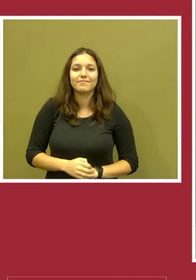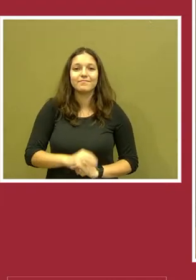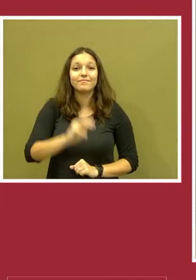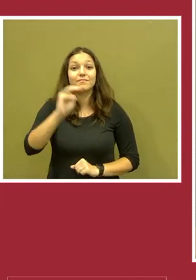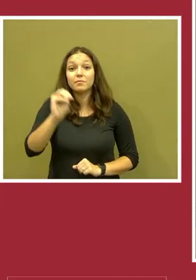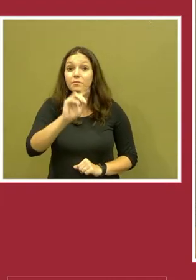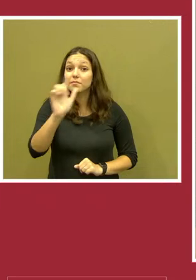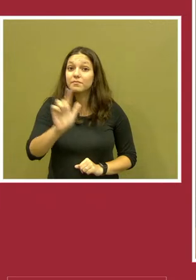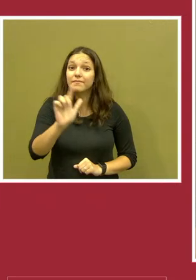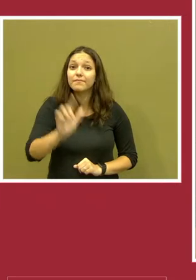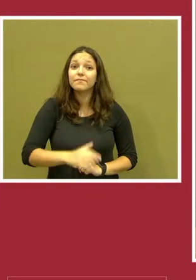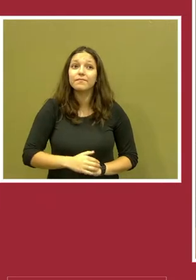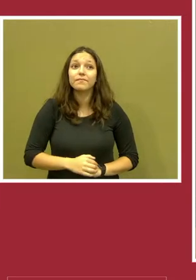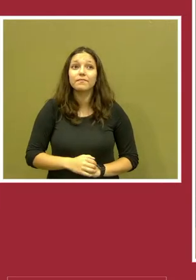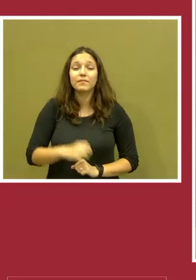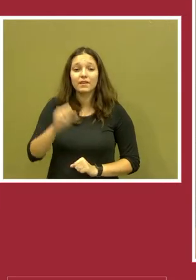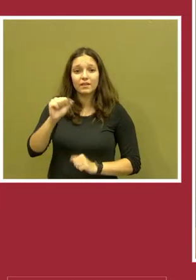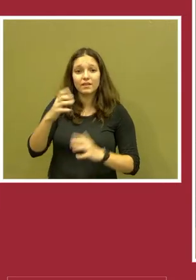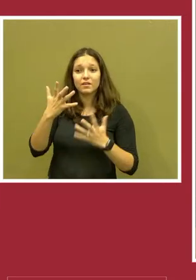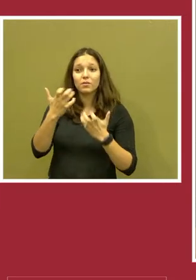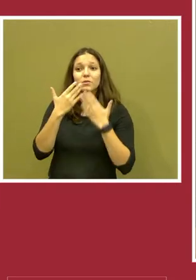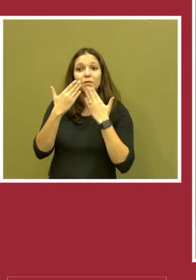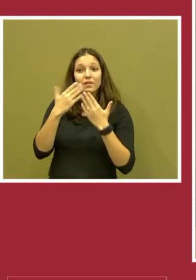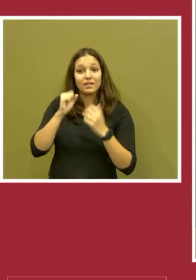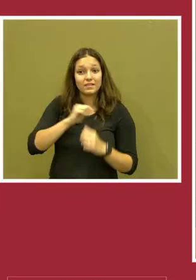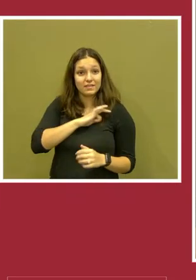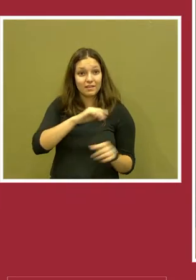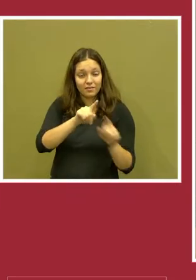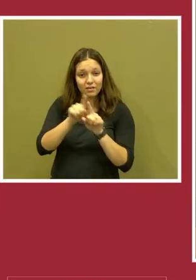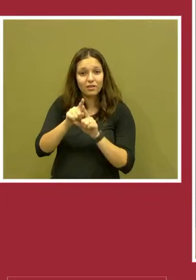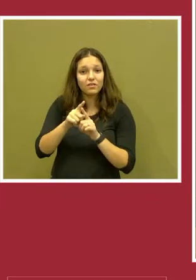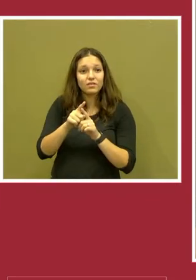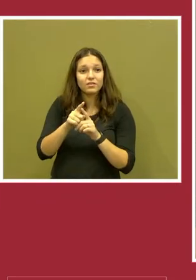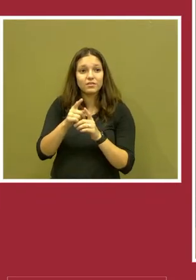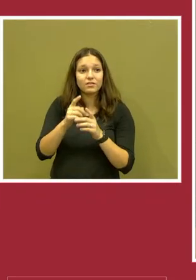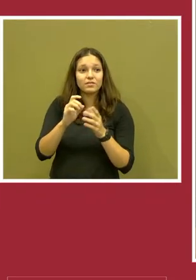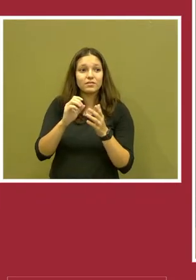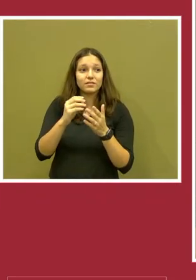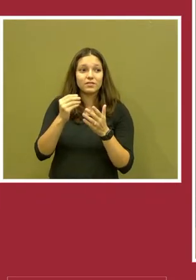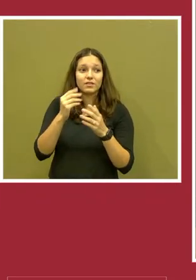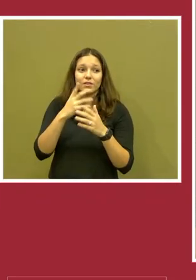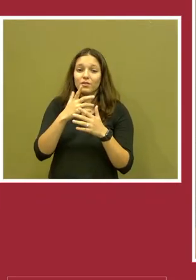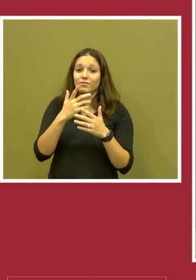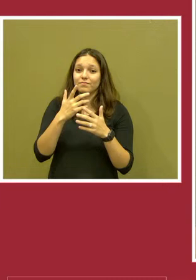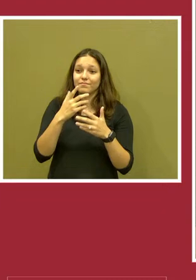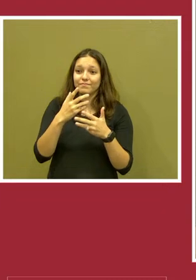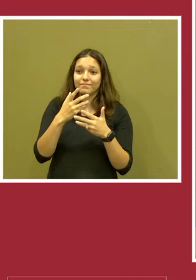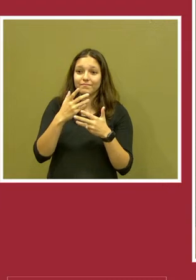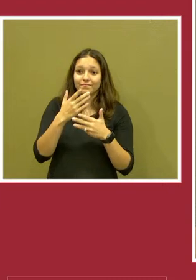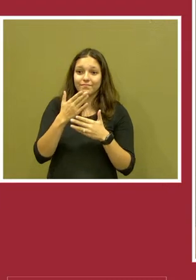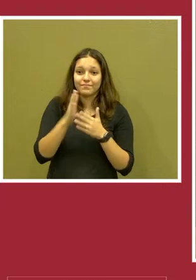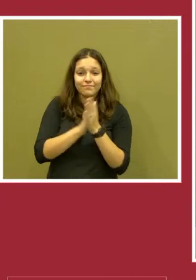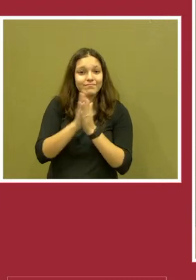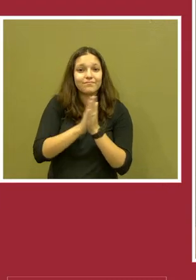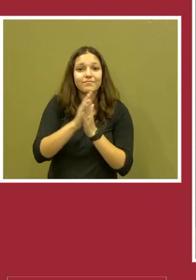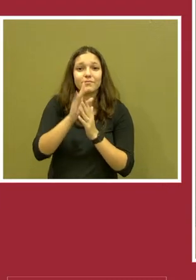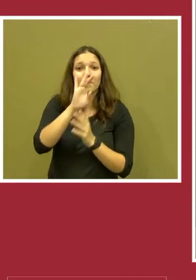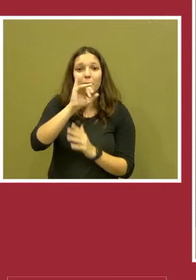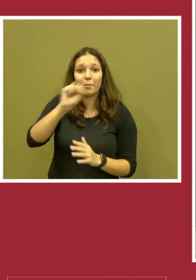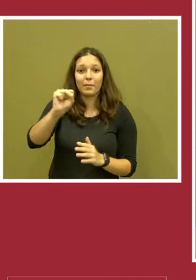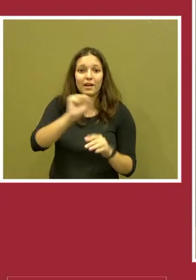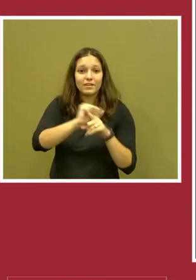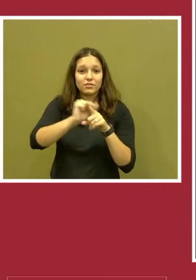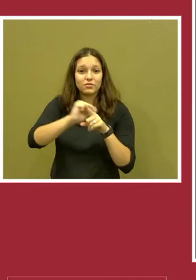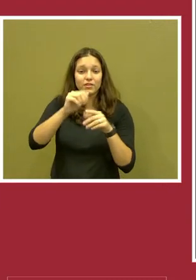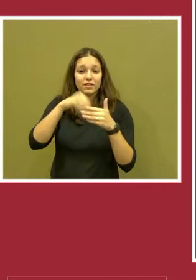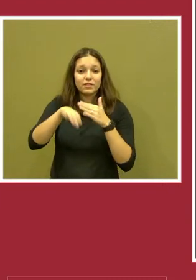Director LeGrand. Yes, I want to thank the staff also for leaning into the bias training that we're doing in our schools as well. I know that can be very difficult